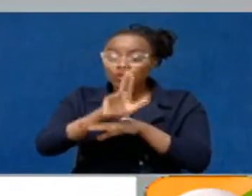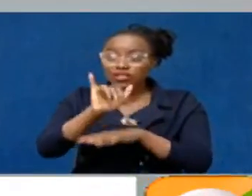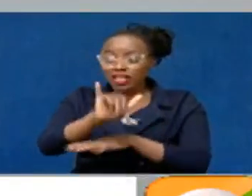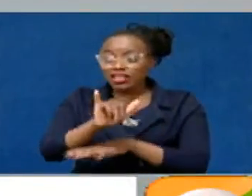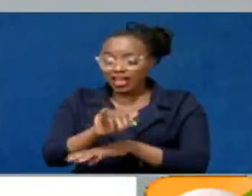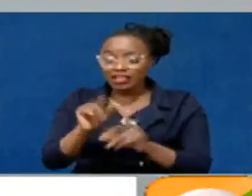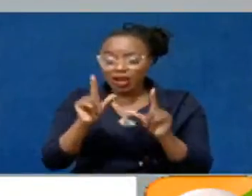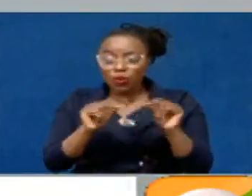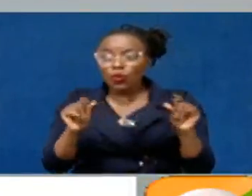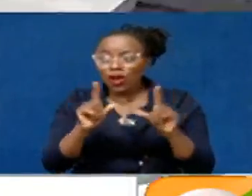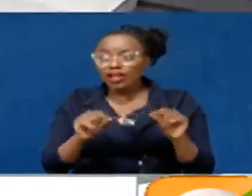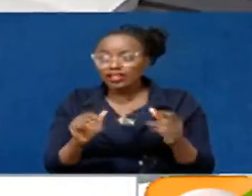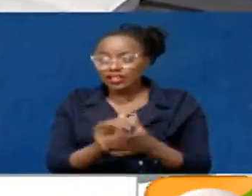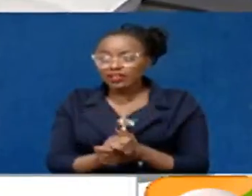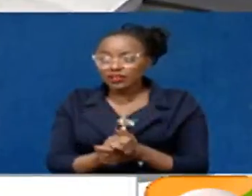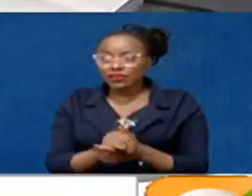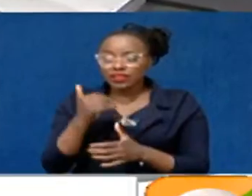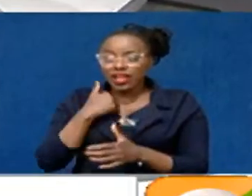line.